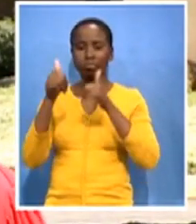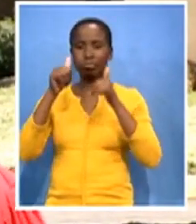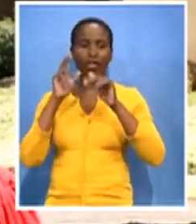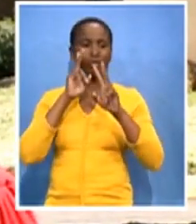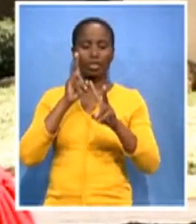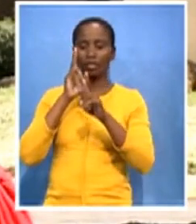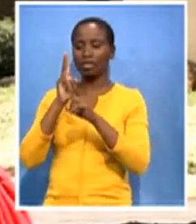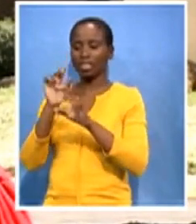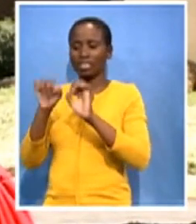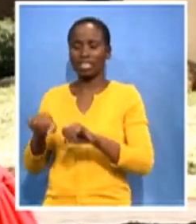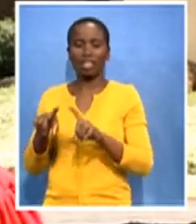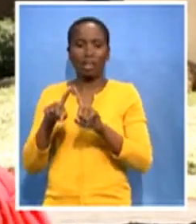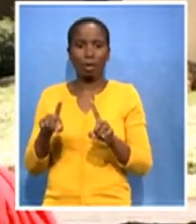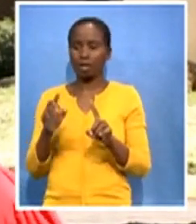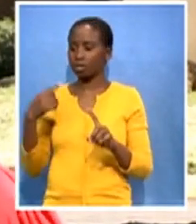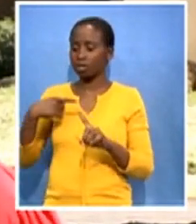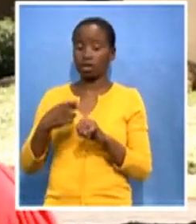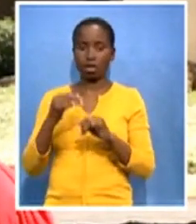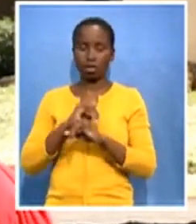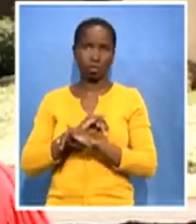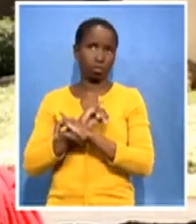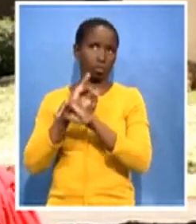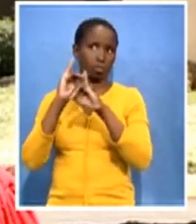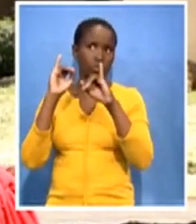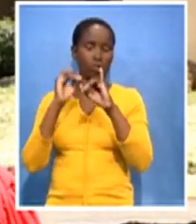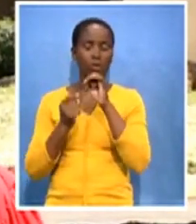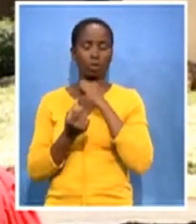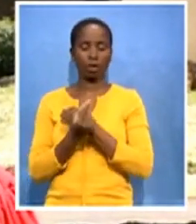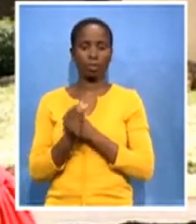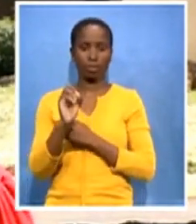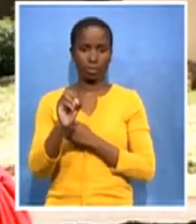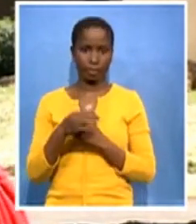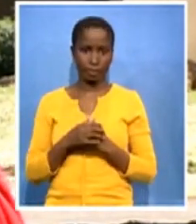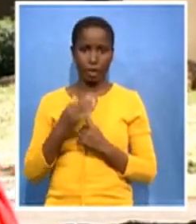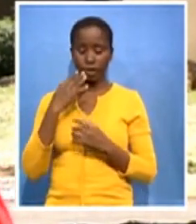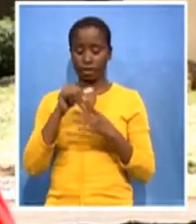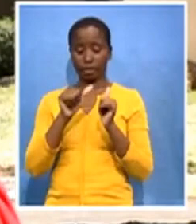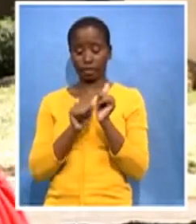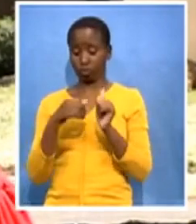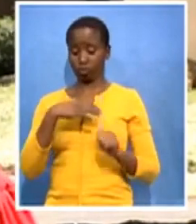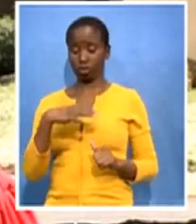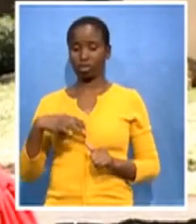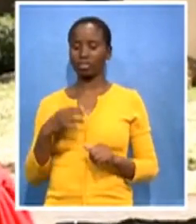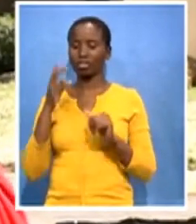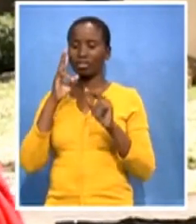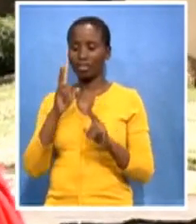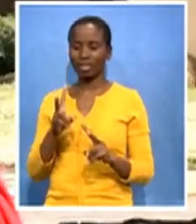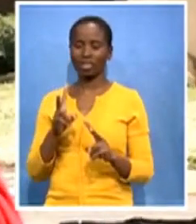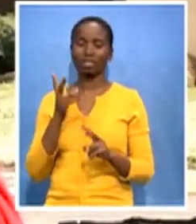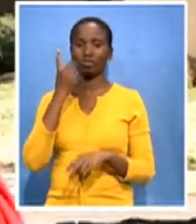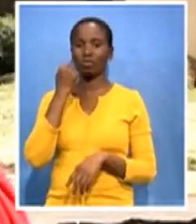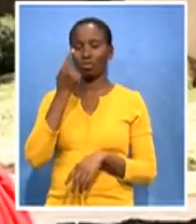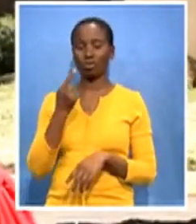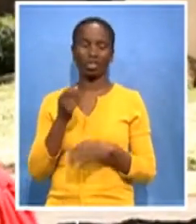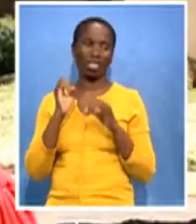worsened. So the visit of the Deputy President tomorrow, there's nothing obviously to write home about. We assume that is